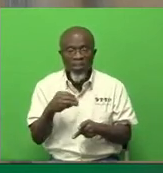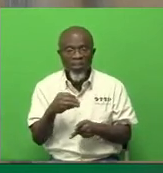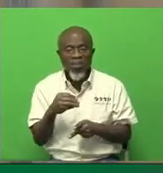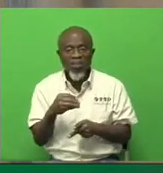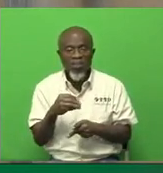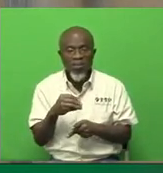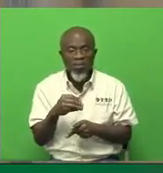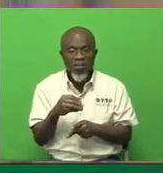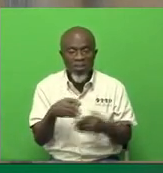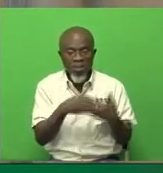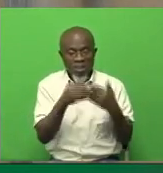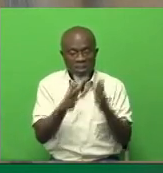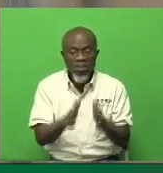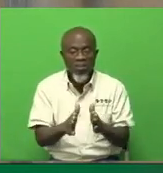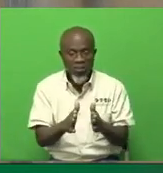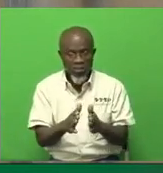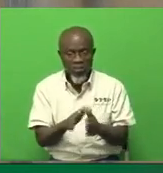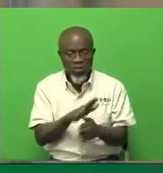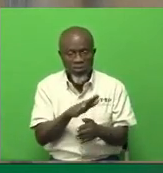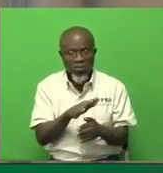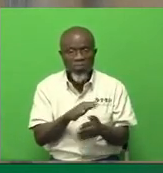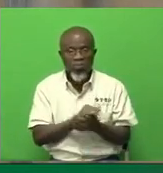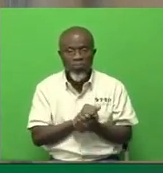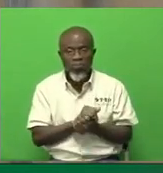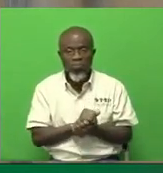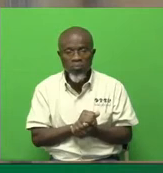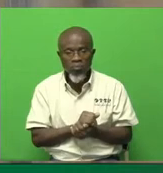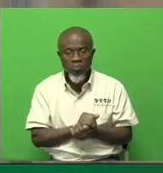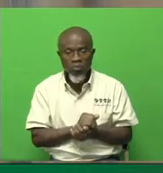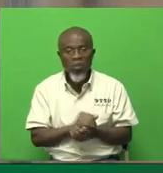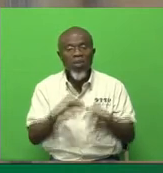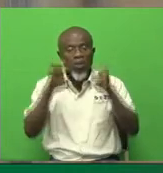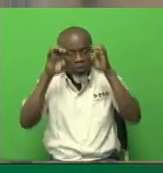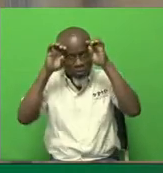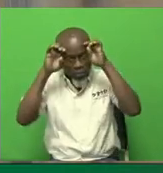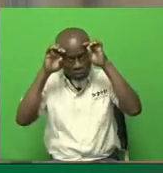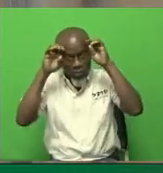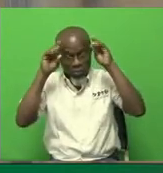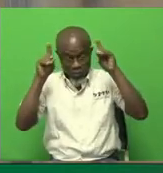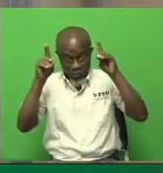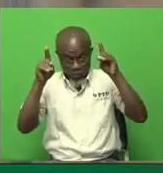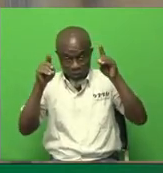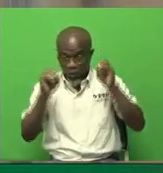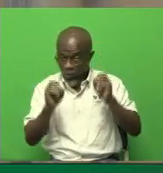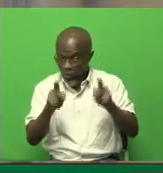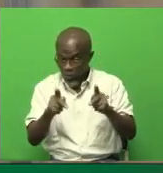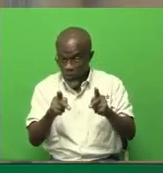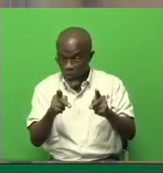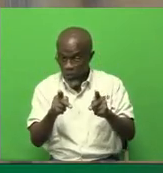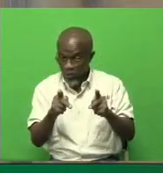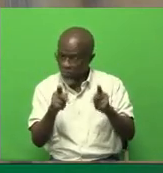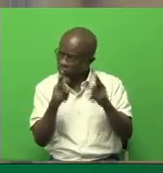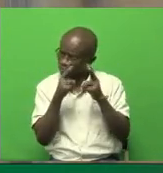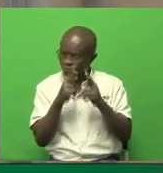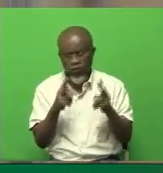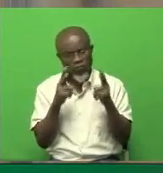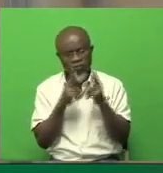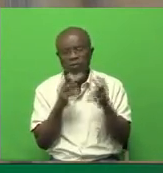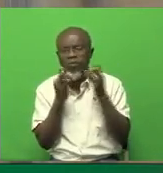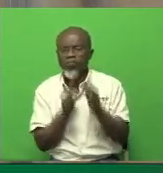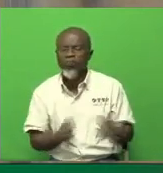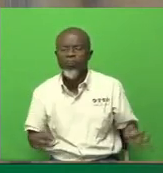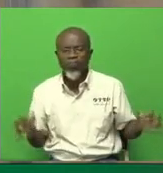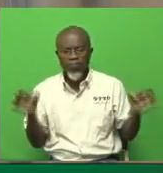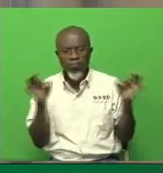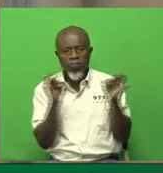fact that Educational Opportunity is a critical thing and this has always